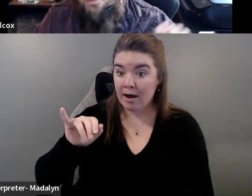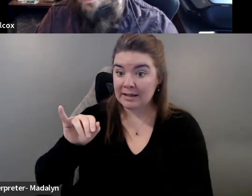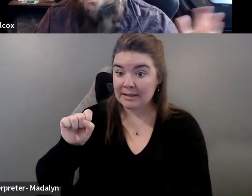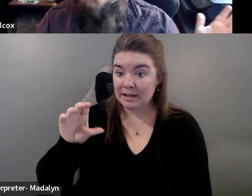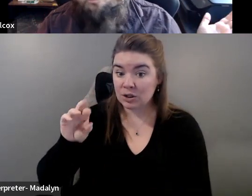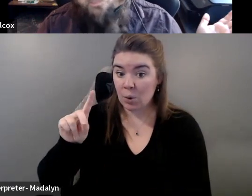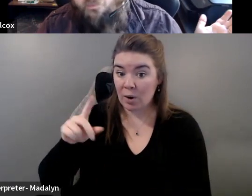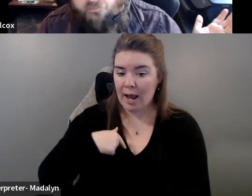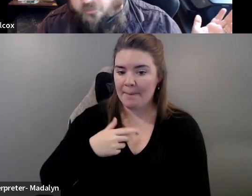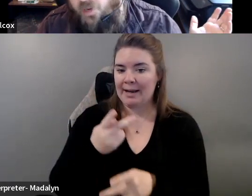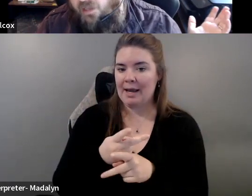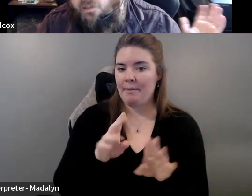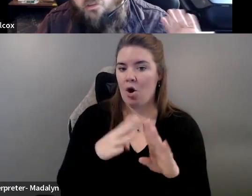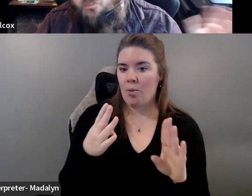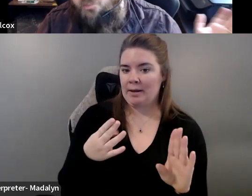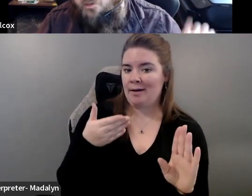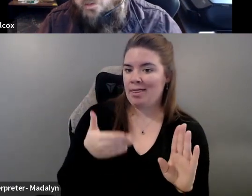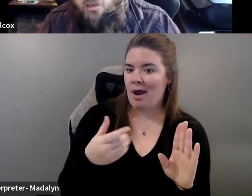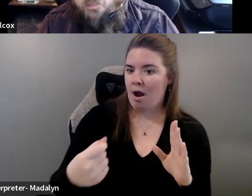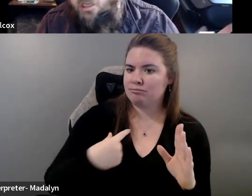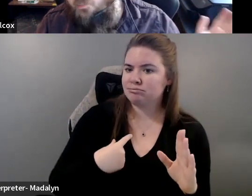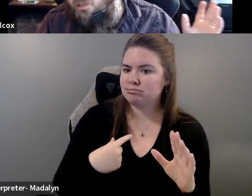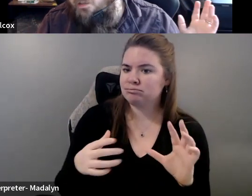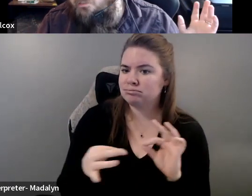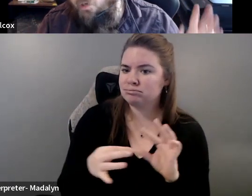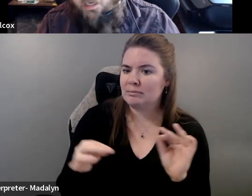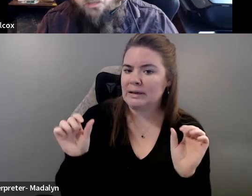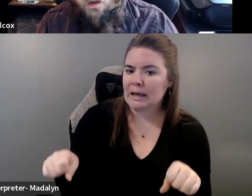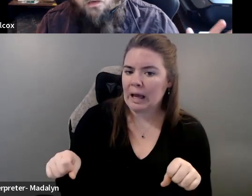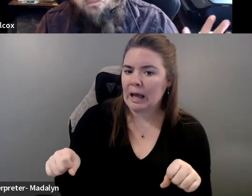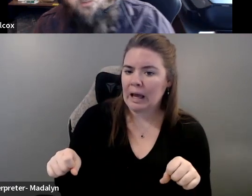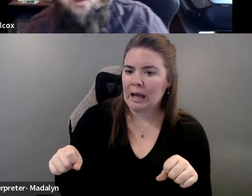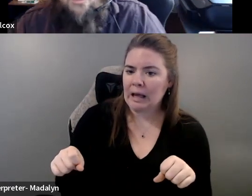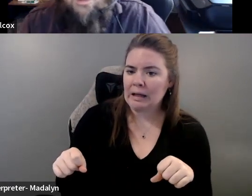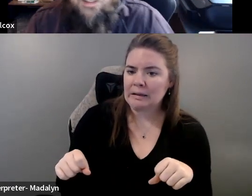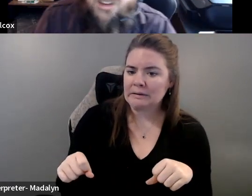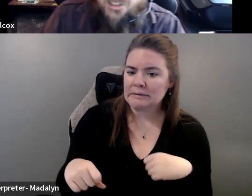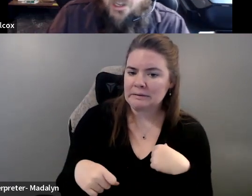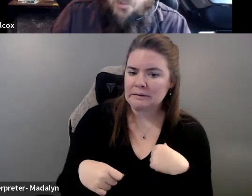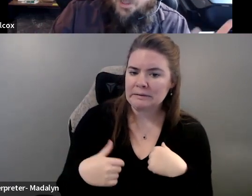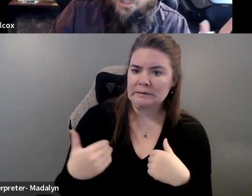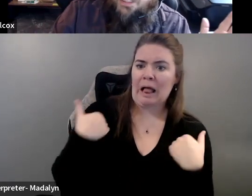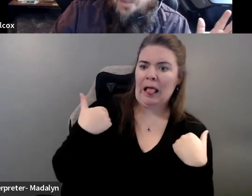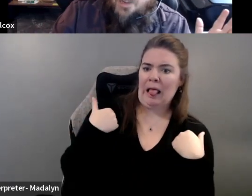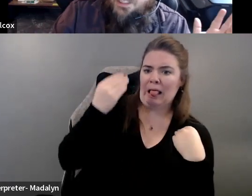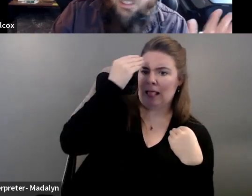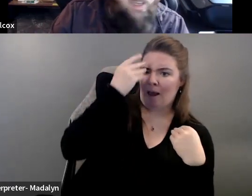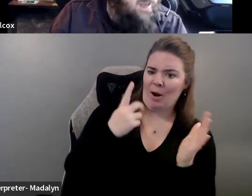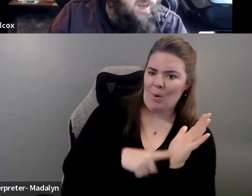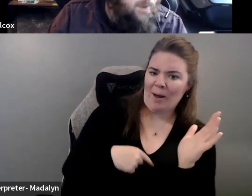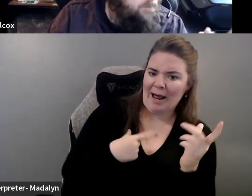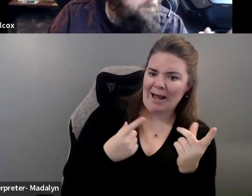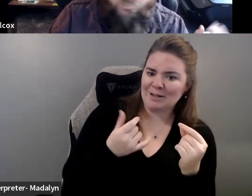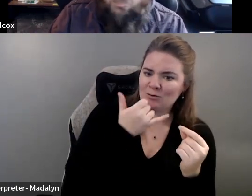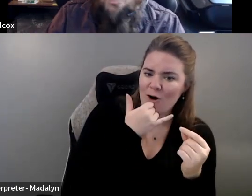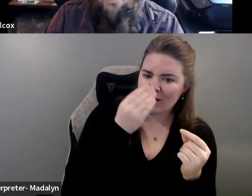open for a while. So, you know, holler at me, tell me what I did wrong. Tell me, tell me You what did- things I missed.